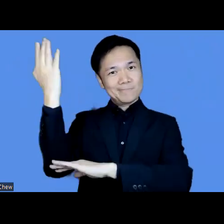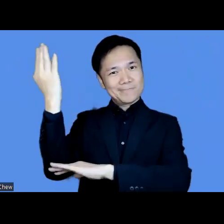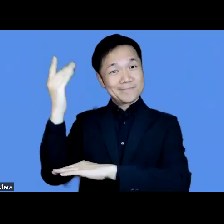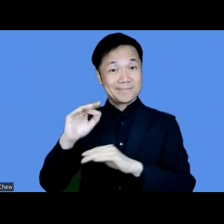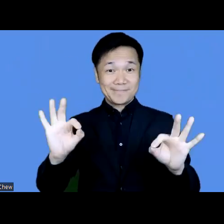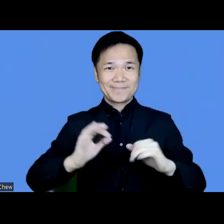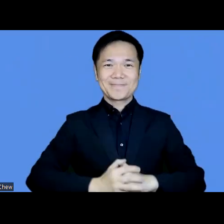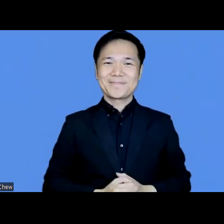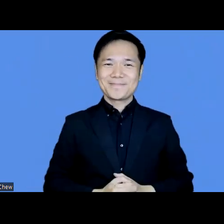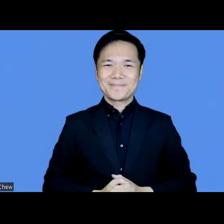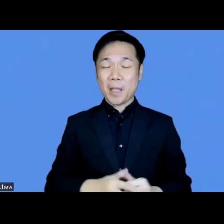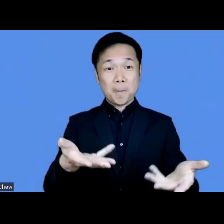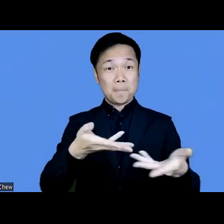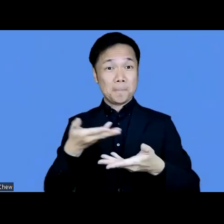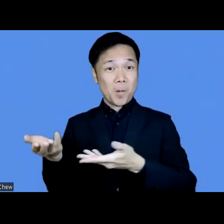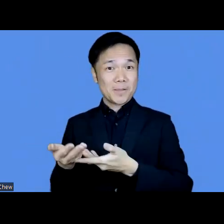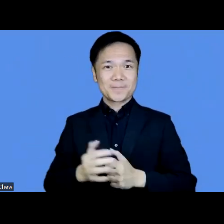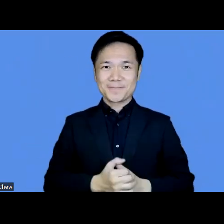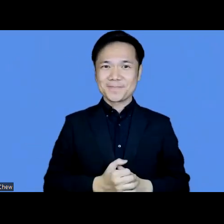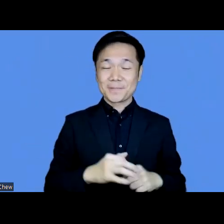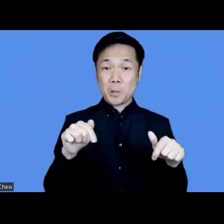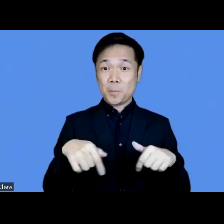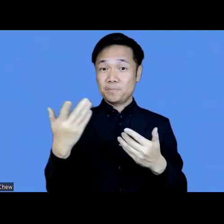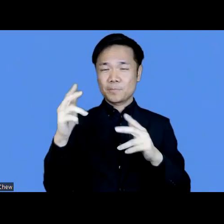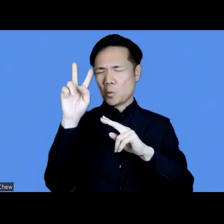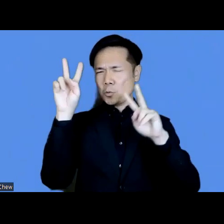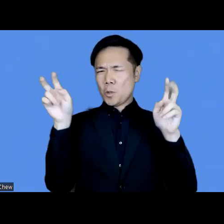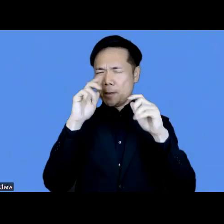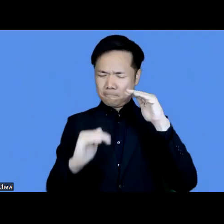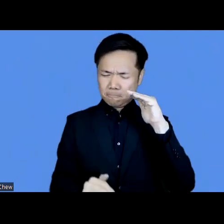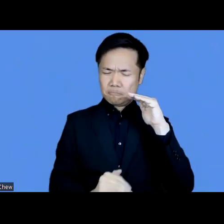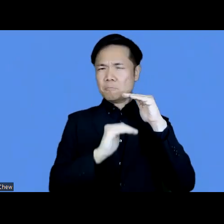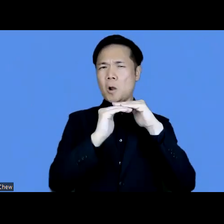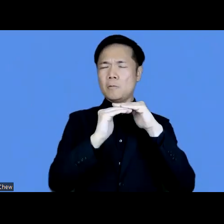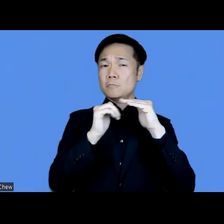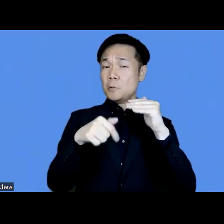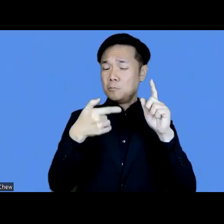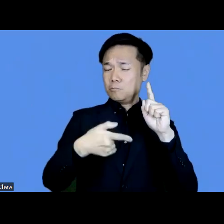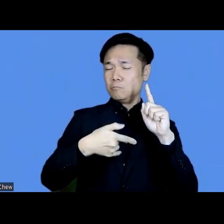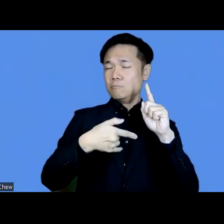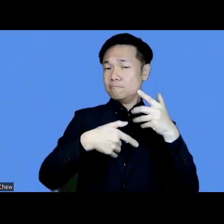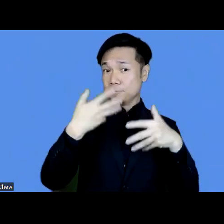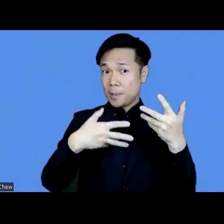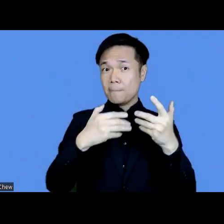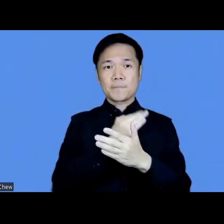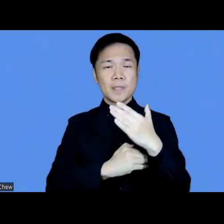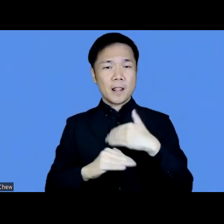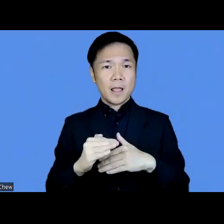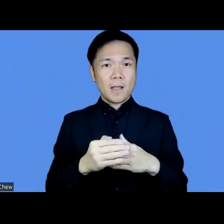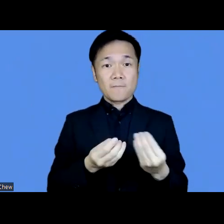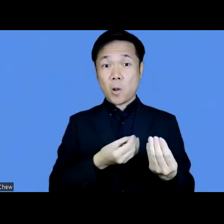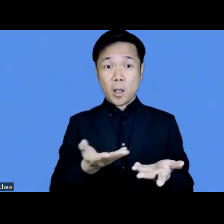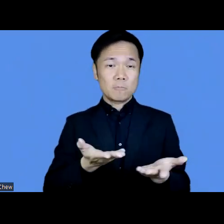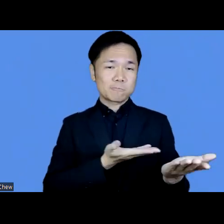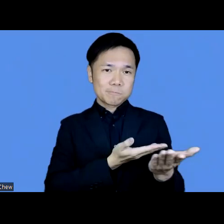again, welcome to the webinar, Maximizing the Use and Value of Disability Data, Data Partnership